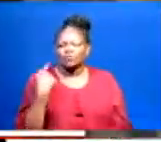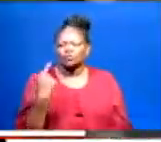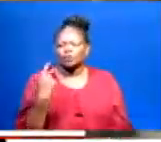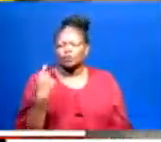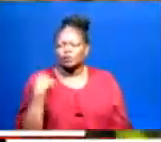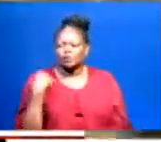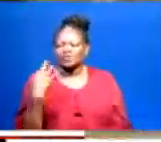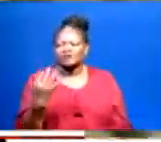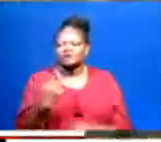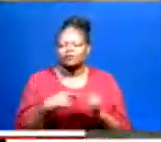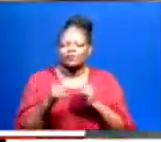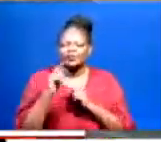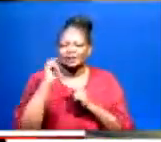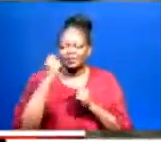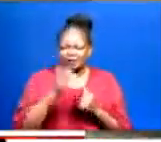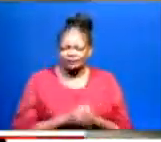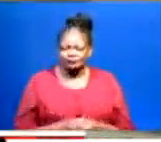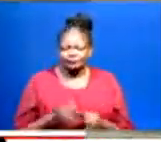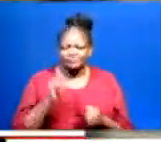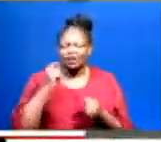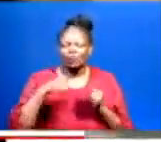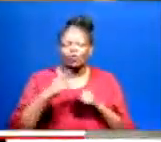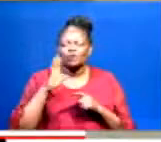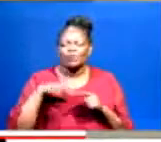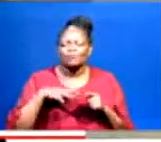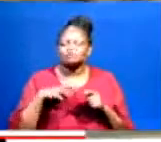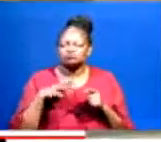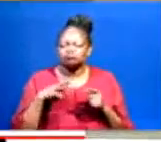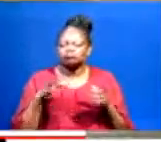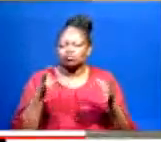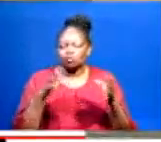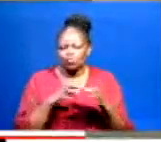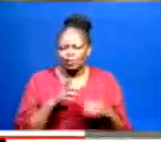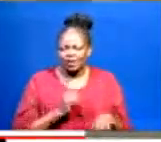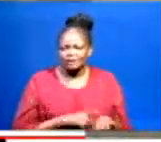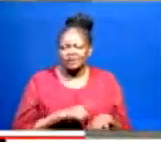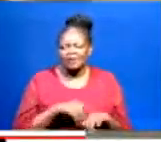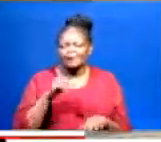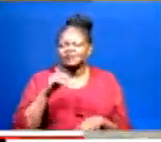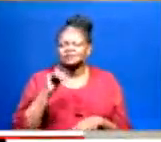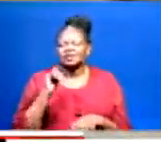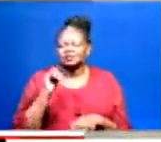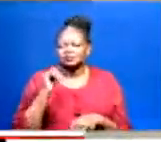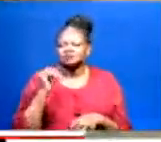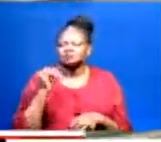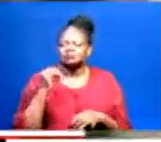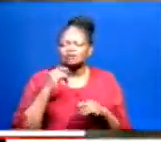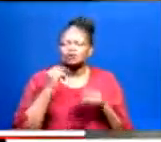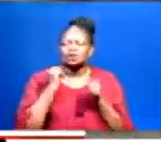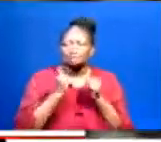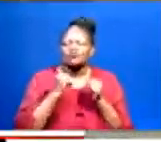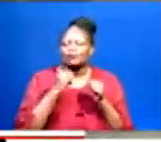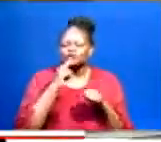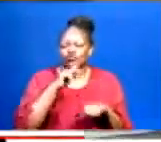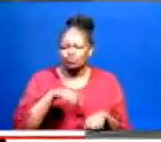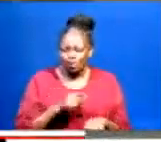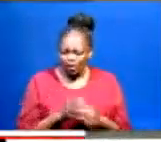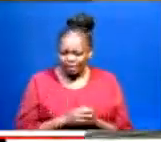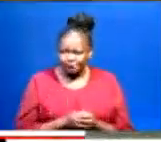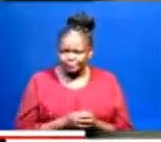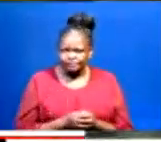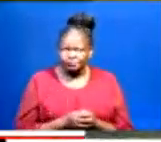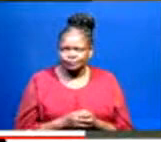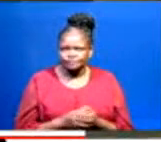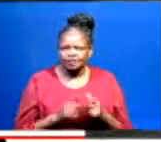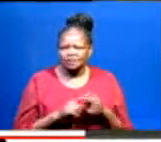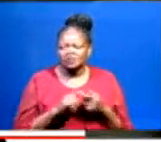respectively. Kenya also won the women's title after Magdalene Masai clocked 2 hours, 24 minutes and 12 seconds to win this year's title. Her